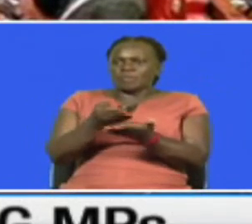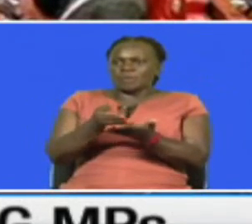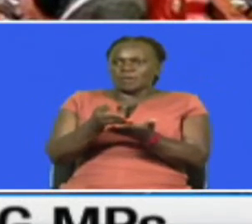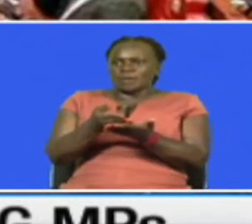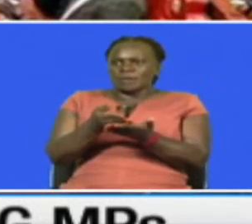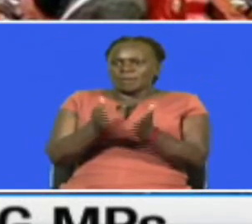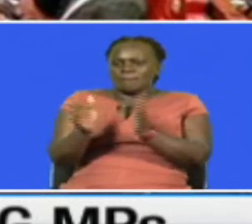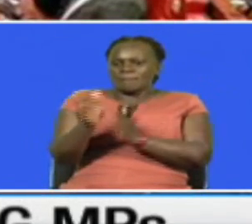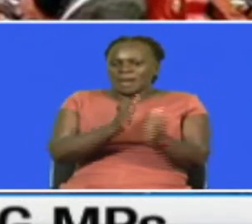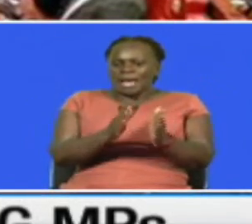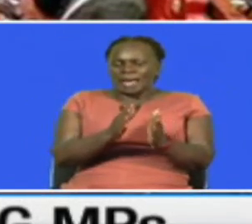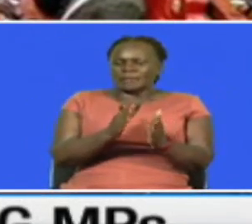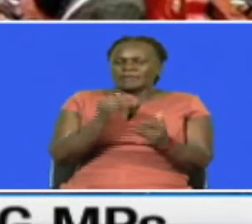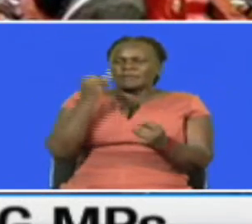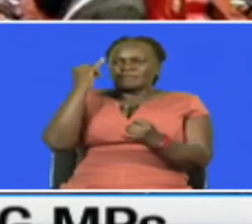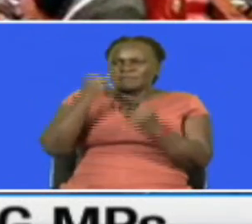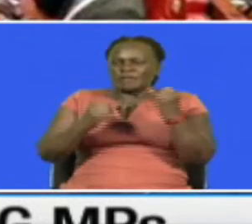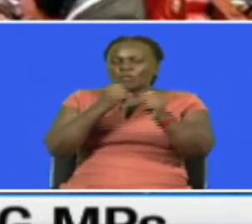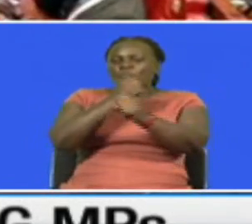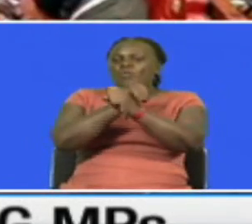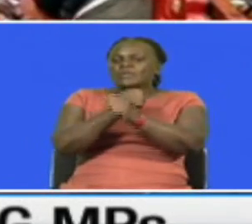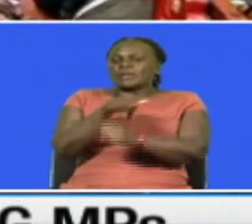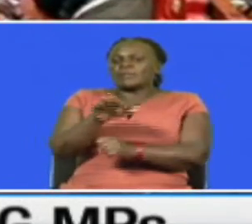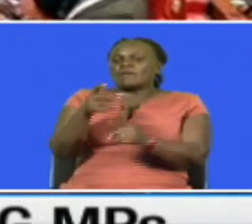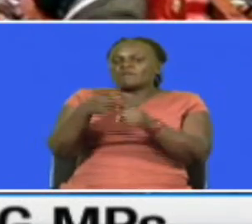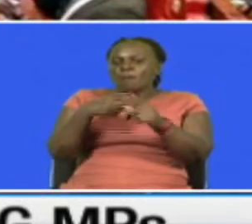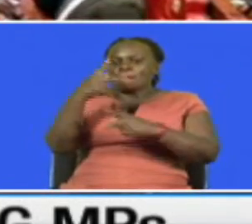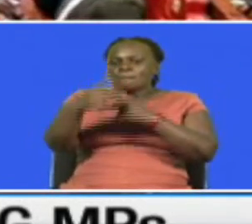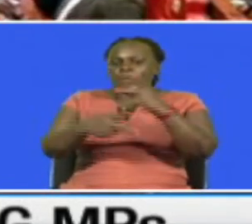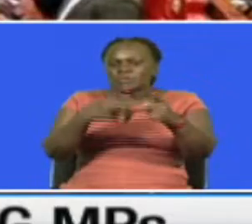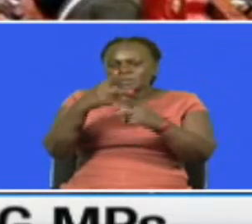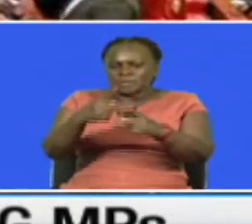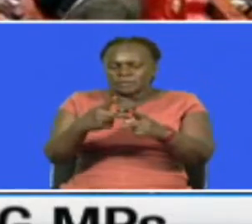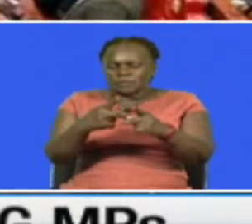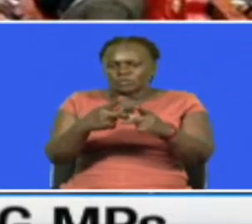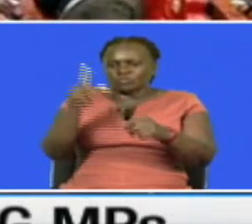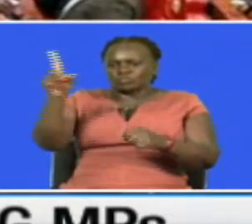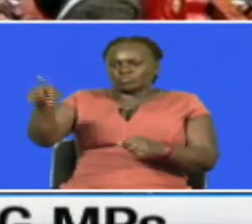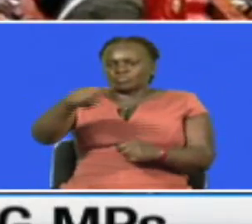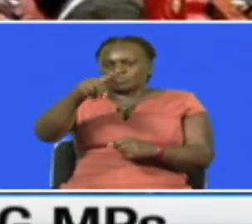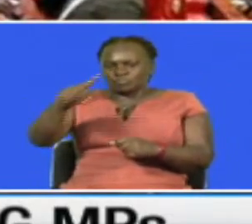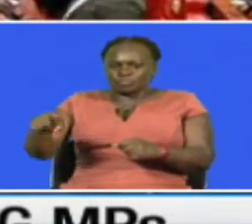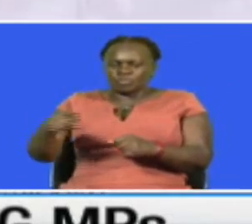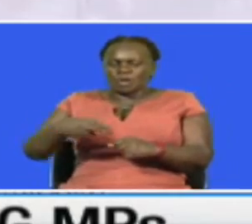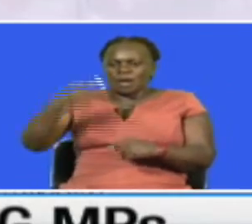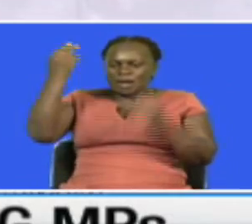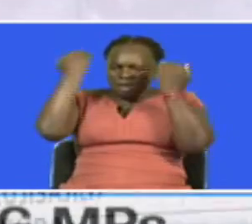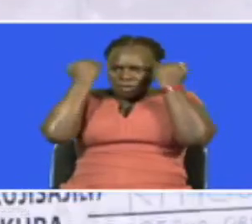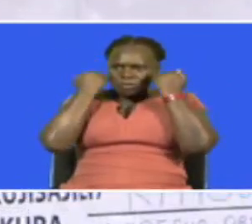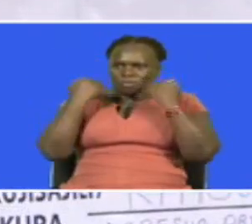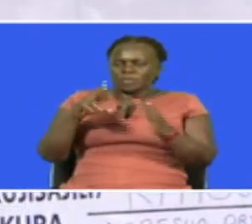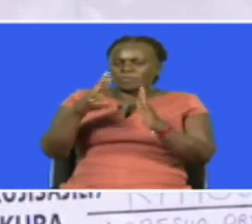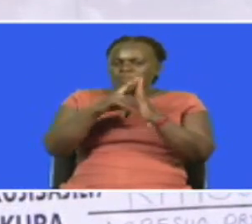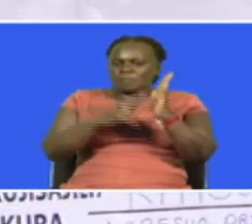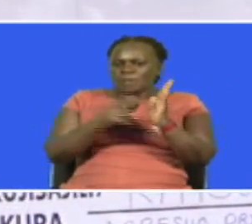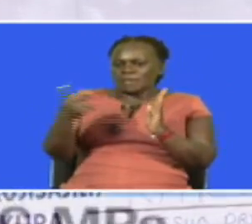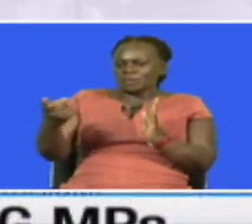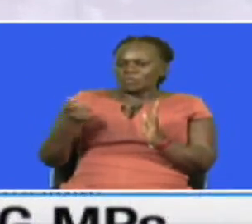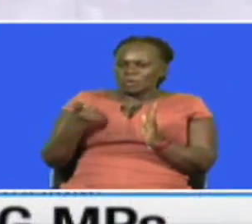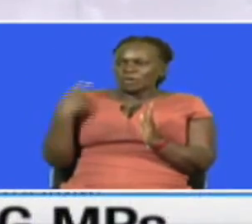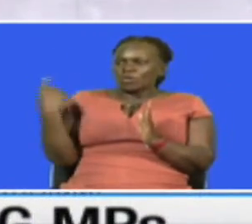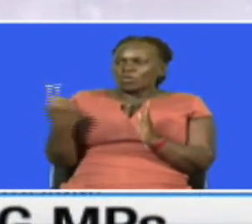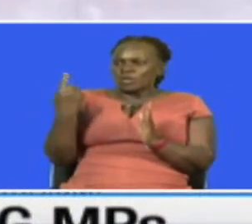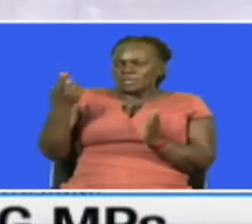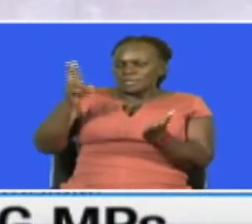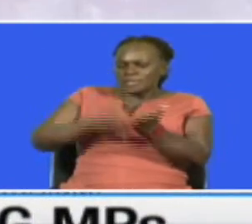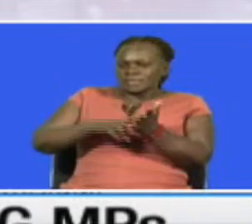stringent measures that ultimately shielded them from the process leading to the nullification by the High Court. The requirements demanded that only